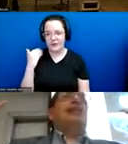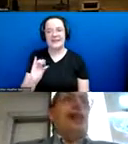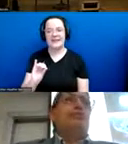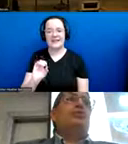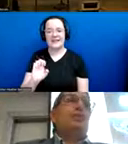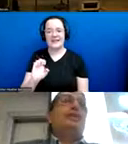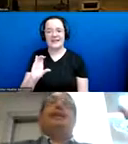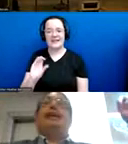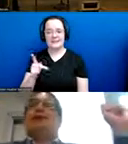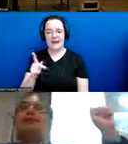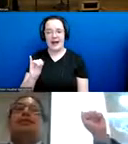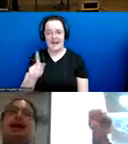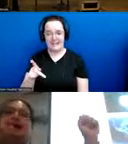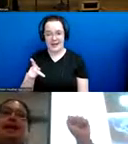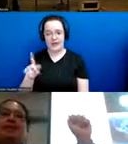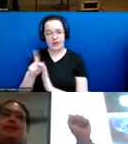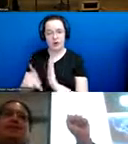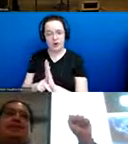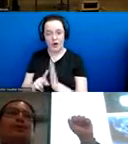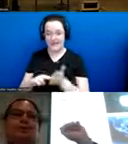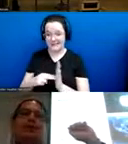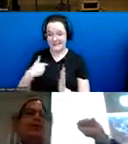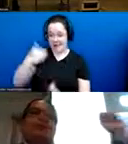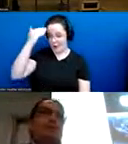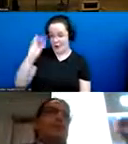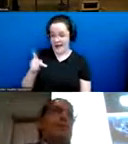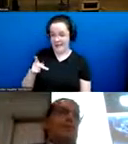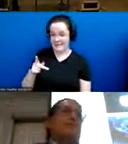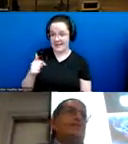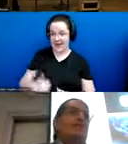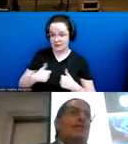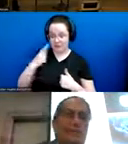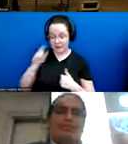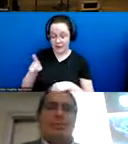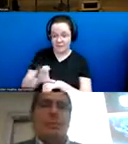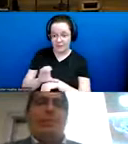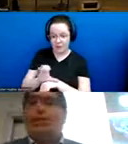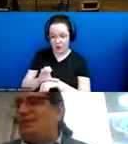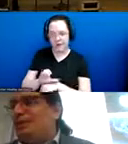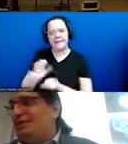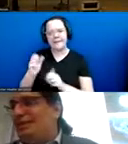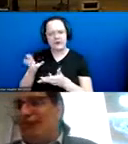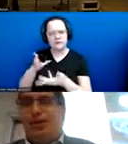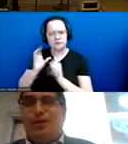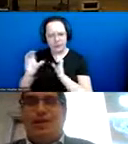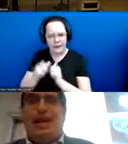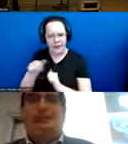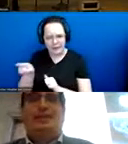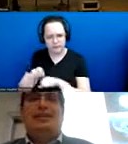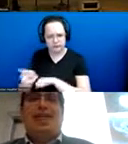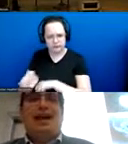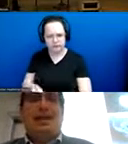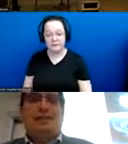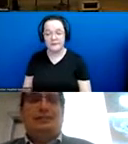protocol that allows you to communicate by knowing the IP addresses of computers between different places, right? I'm telling you all this because then that will come very